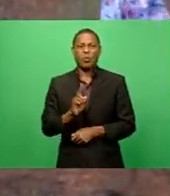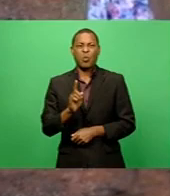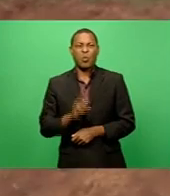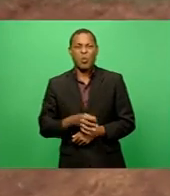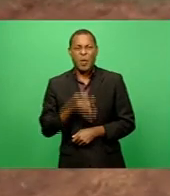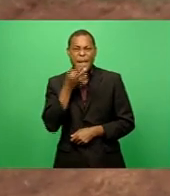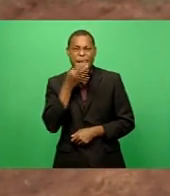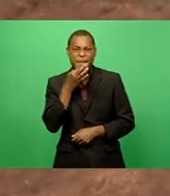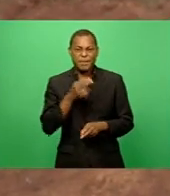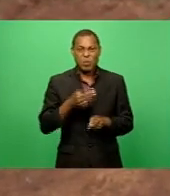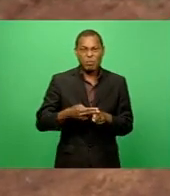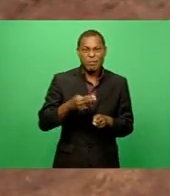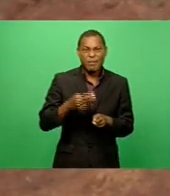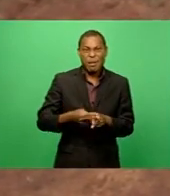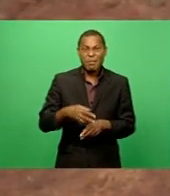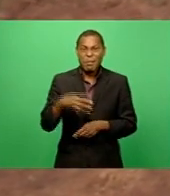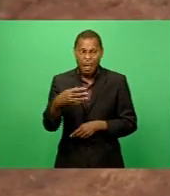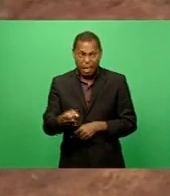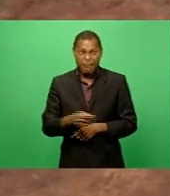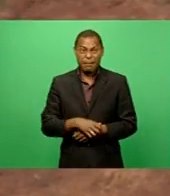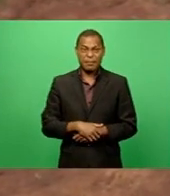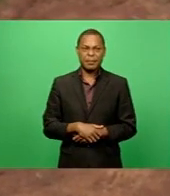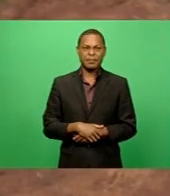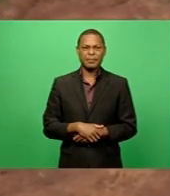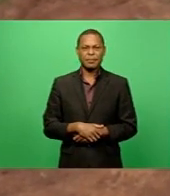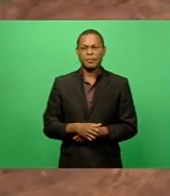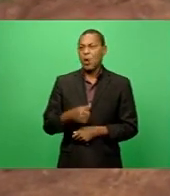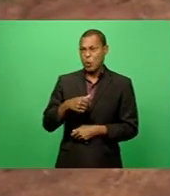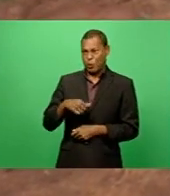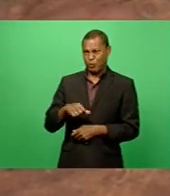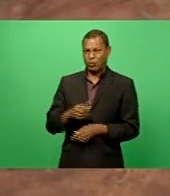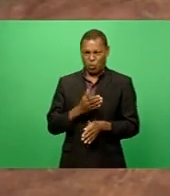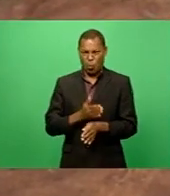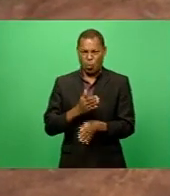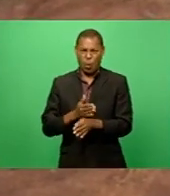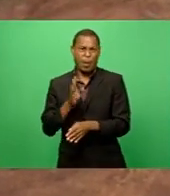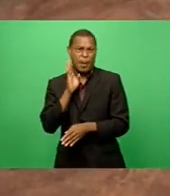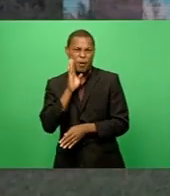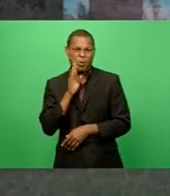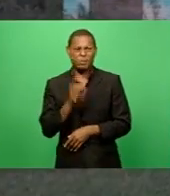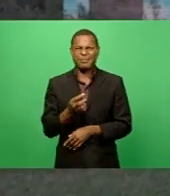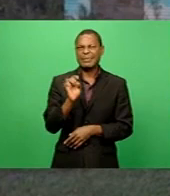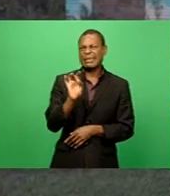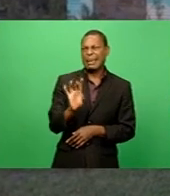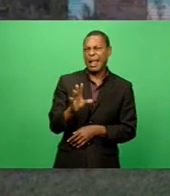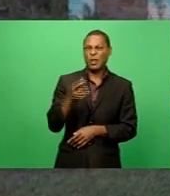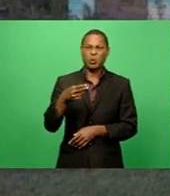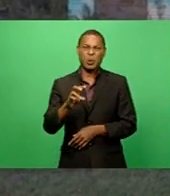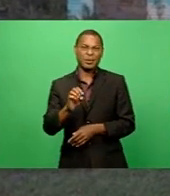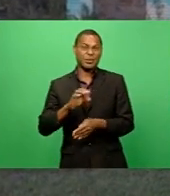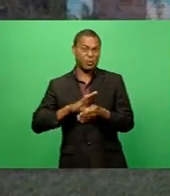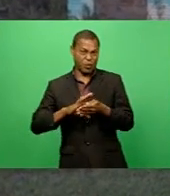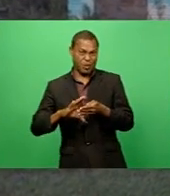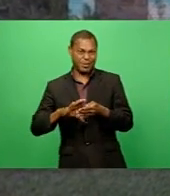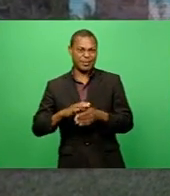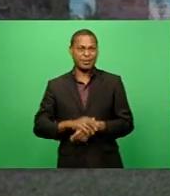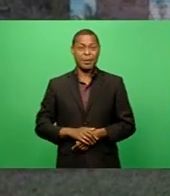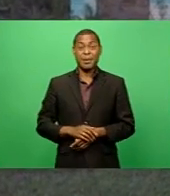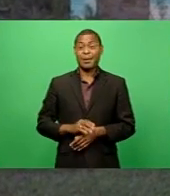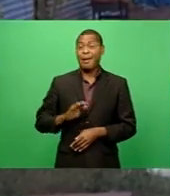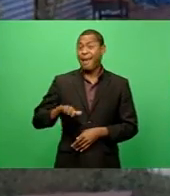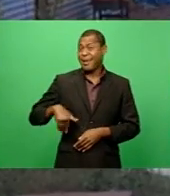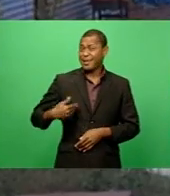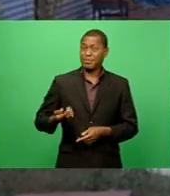their farms. I used to work at people's home. I used to get $10 or $20 a day. My husband, who has passed away,